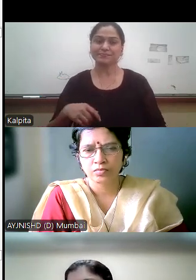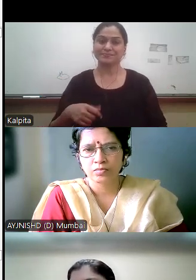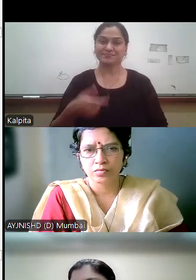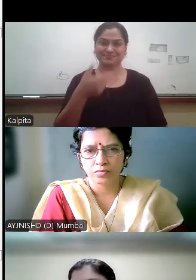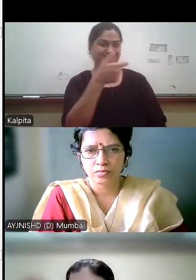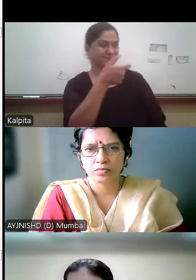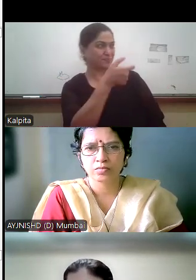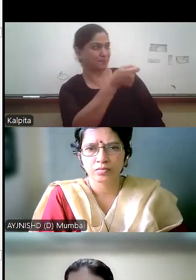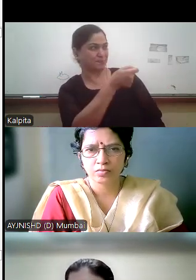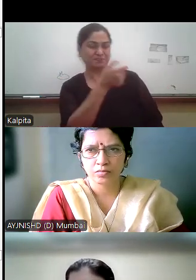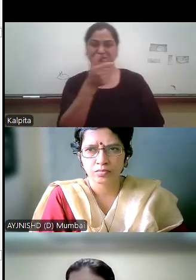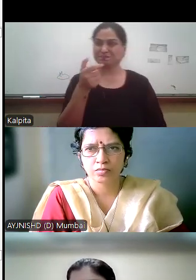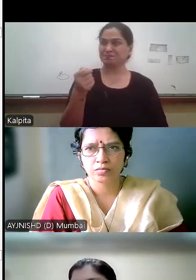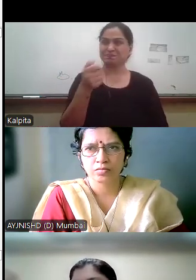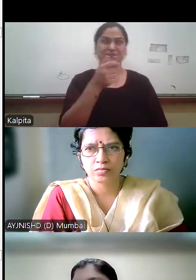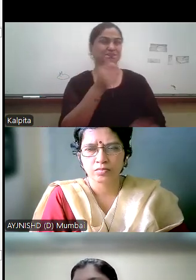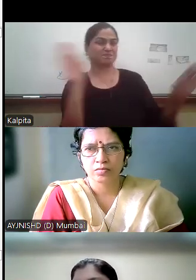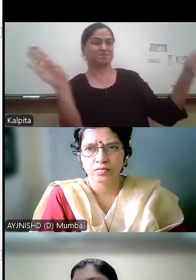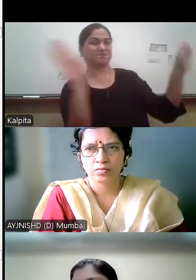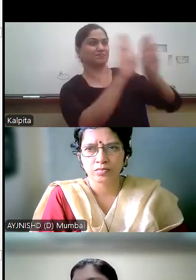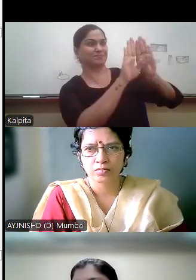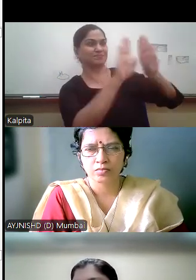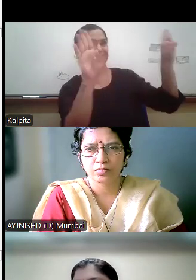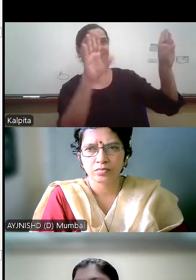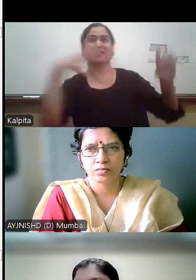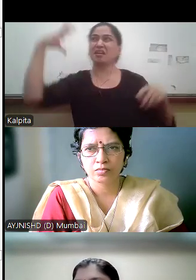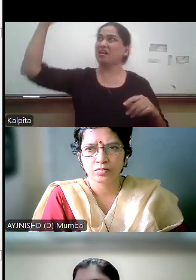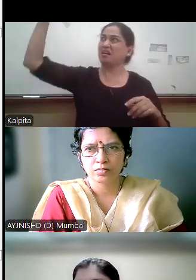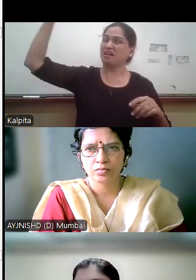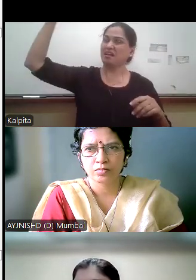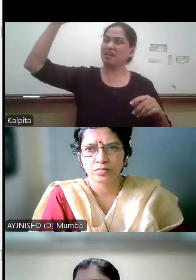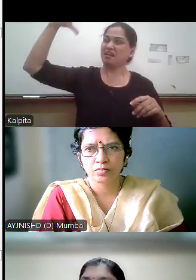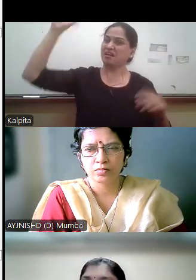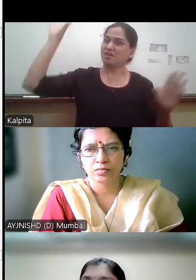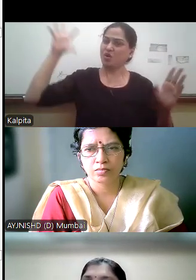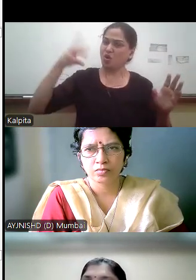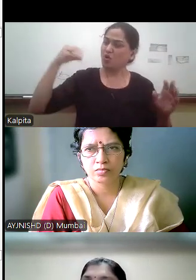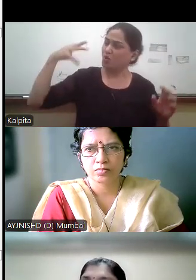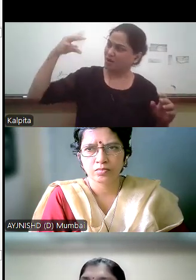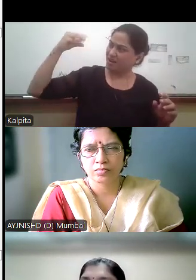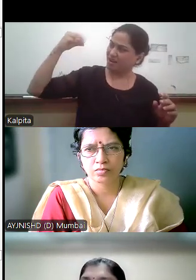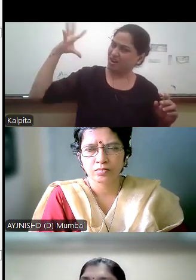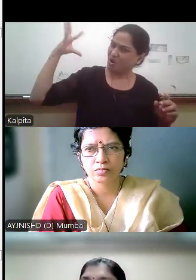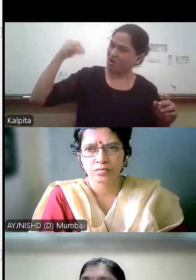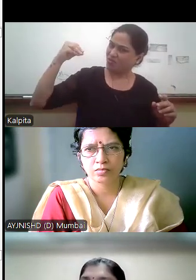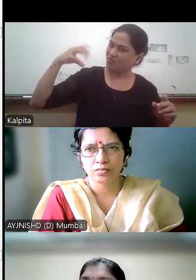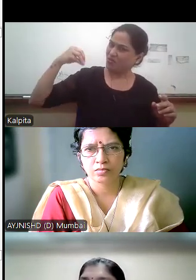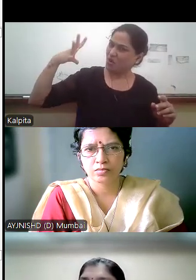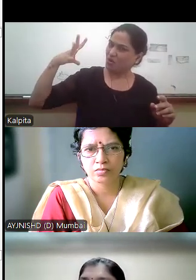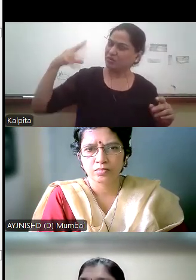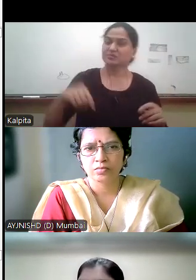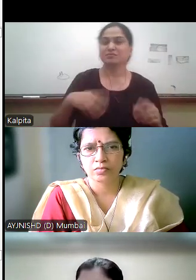the curtains, turn the lights and on and off if he is totally quadriplegic and wheelchair bound. Then we have